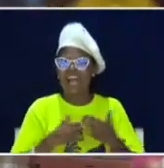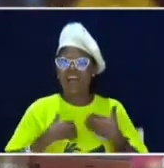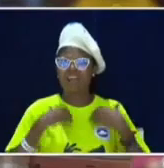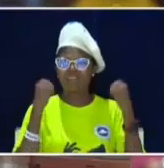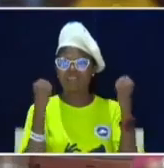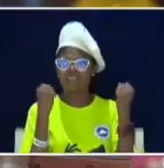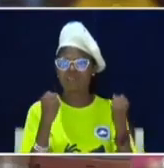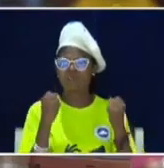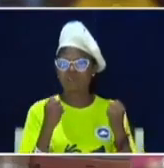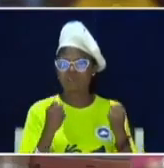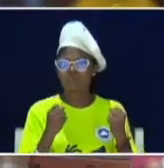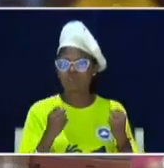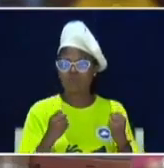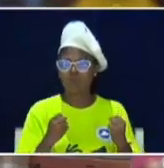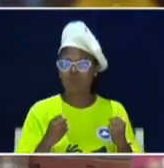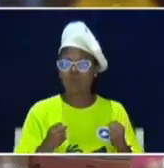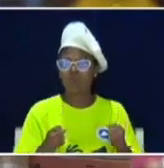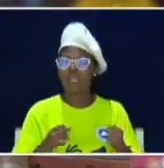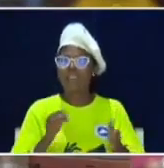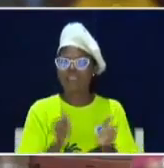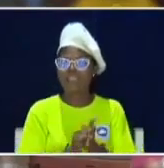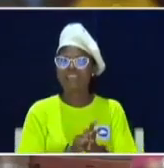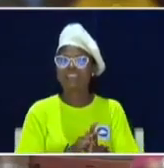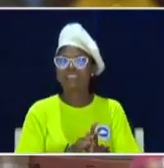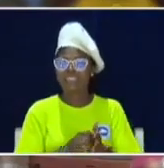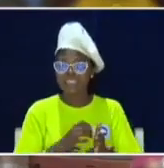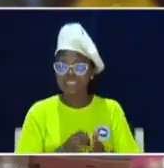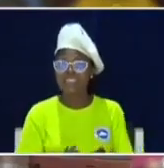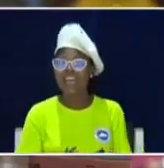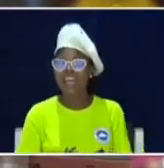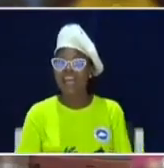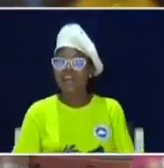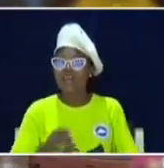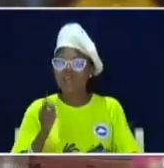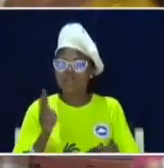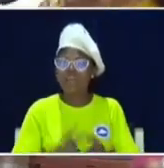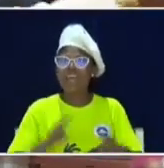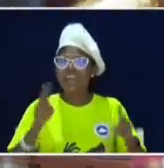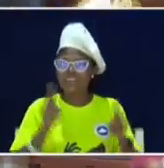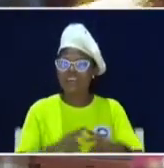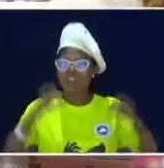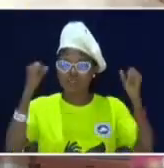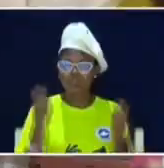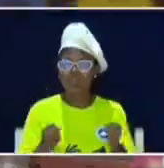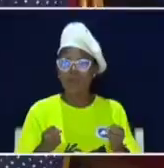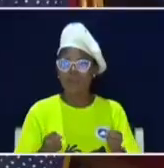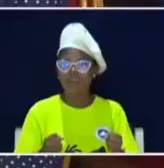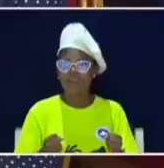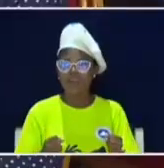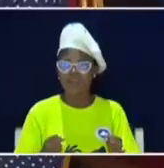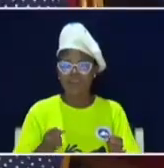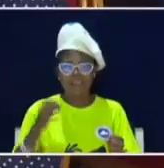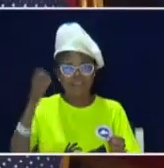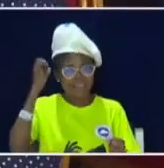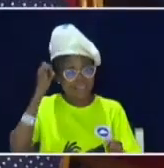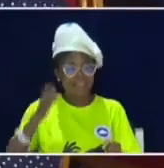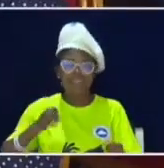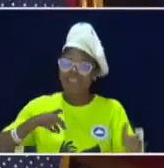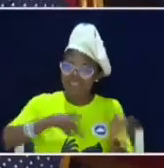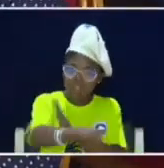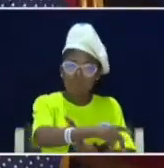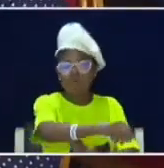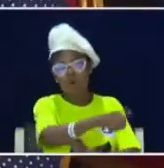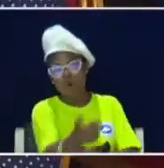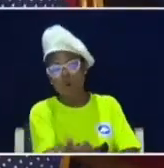bird. With an effective and efficient eyesight, it kills other birds and